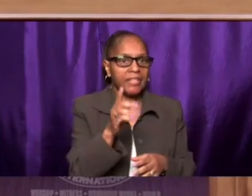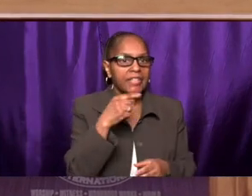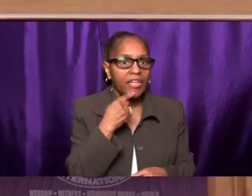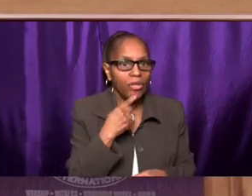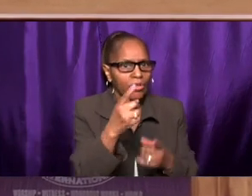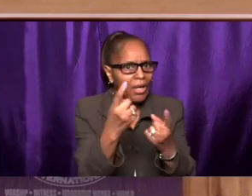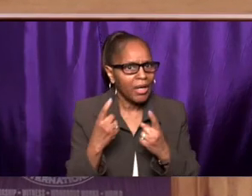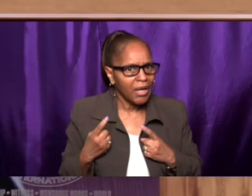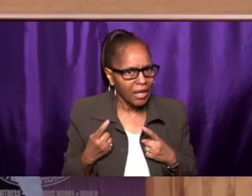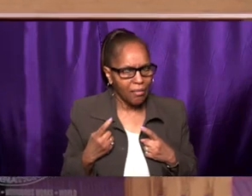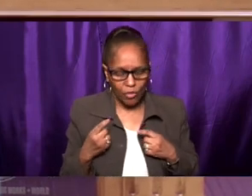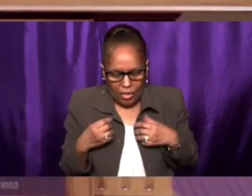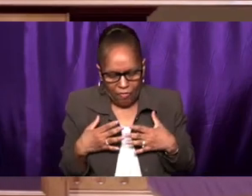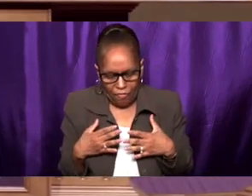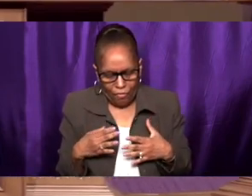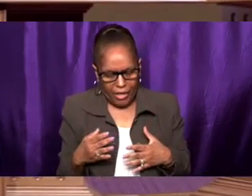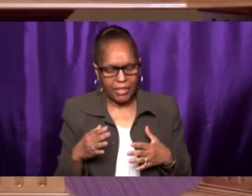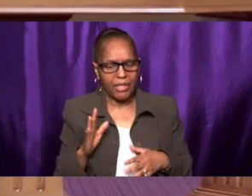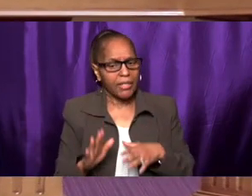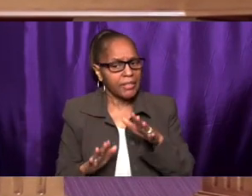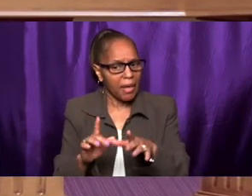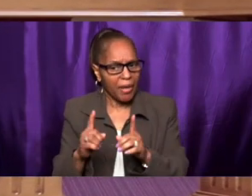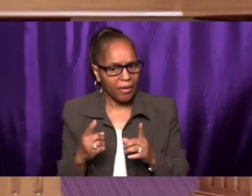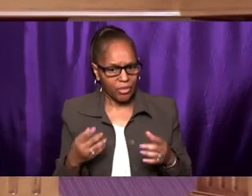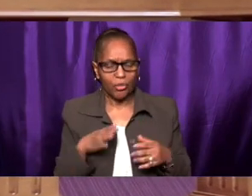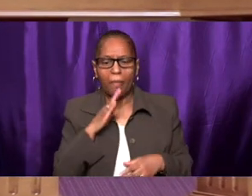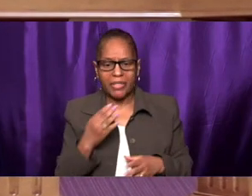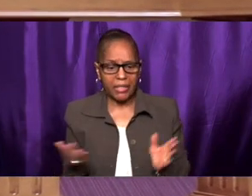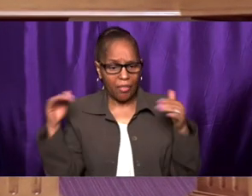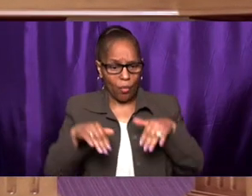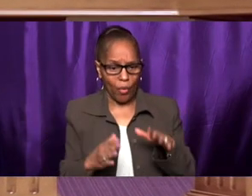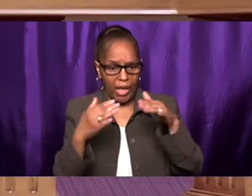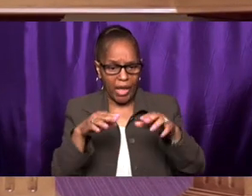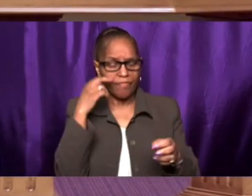you afraid to step out because you busy looking at the waves.